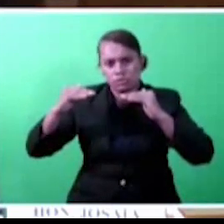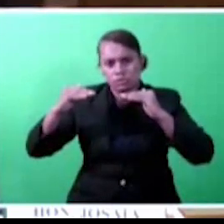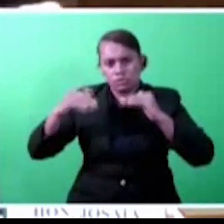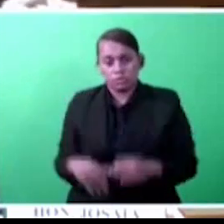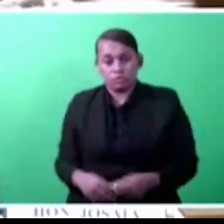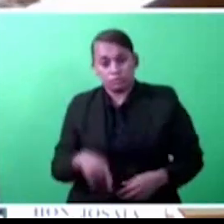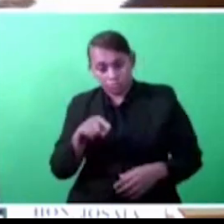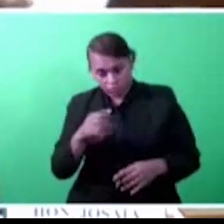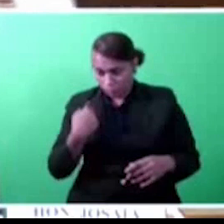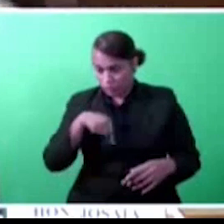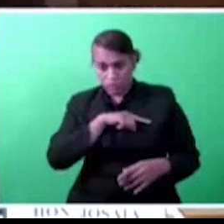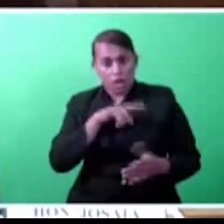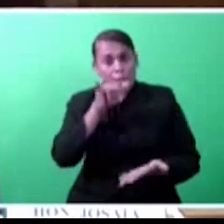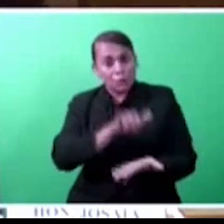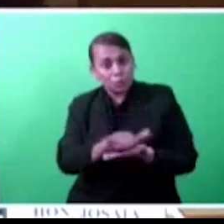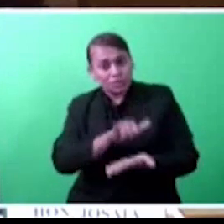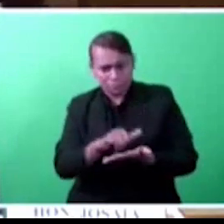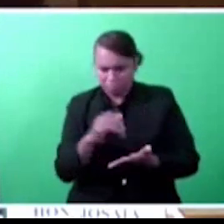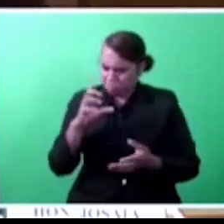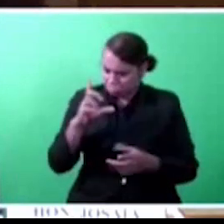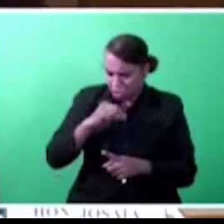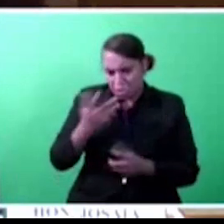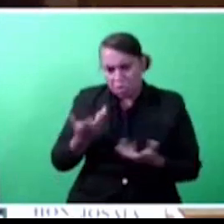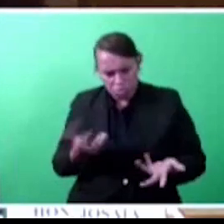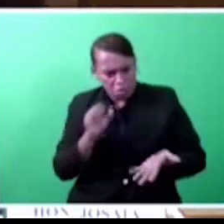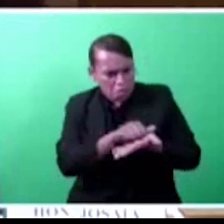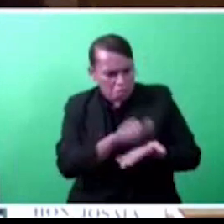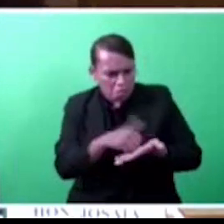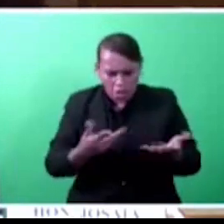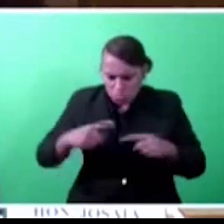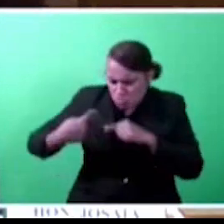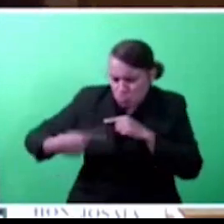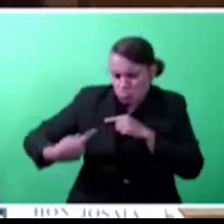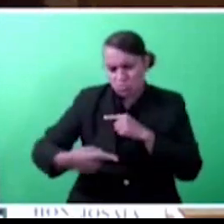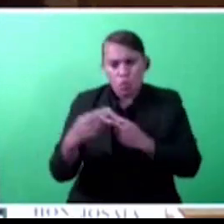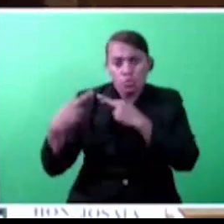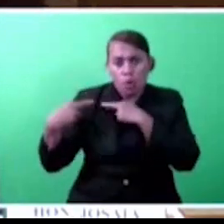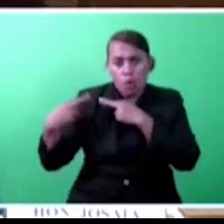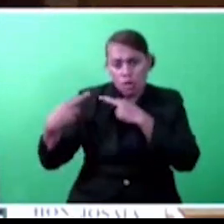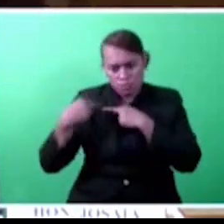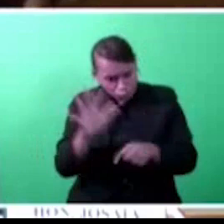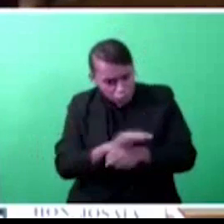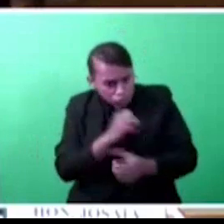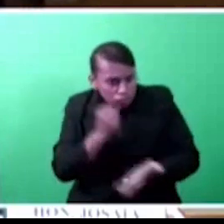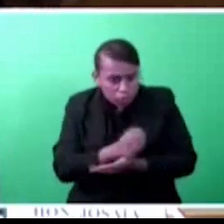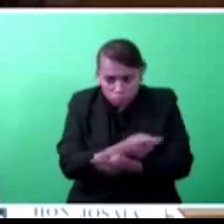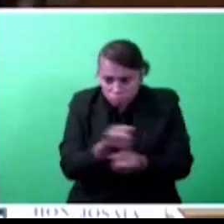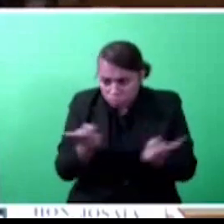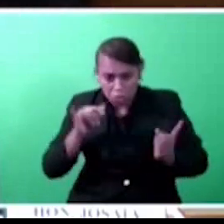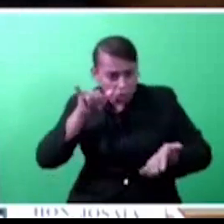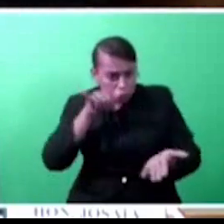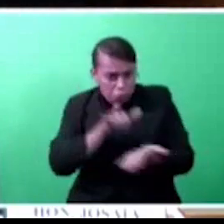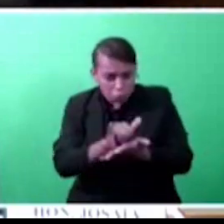Authority of Fiji is effectively able to carry out its oversight responsibilities to ensure our airport operators, air navigation